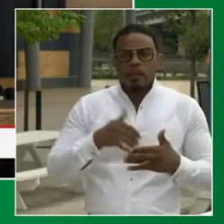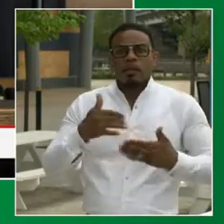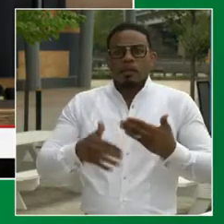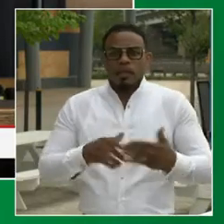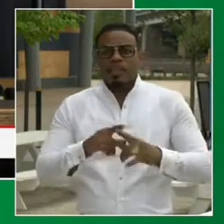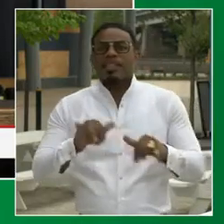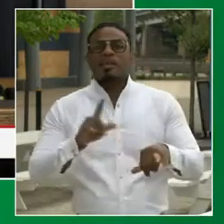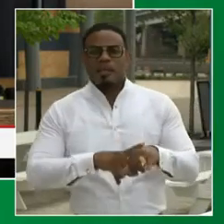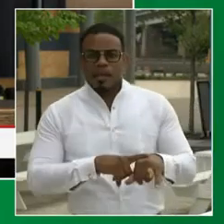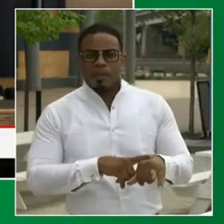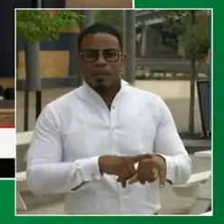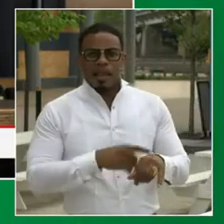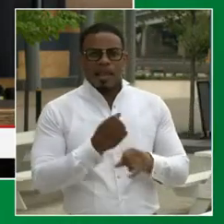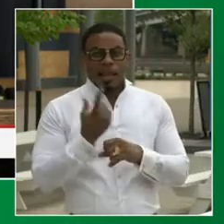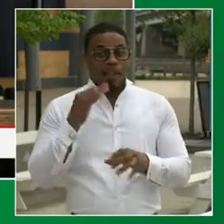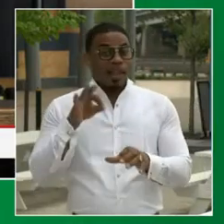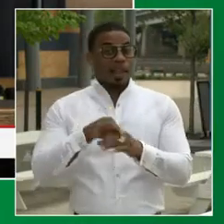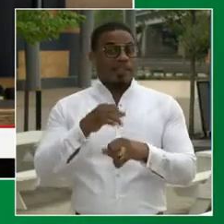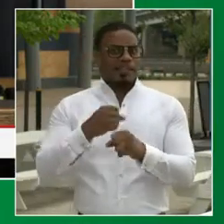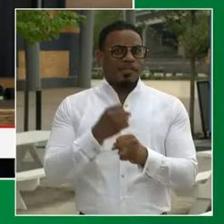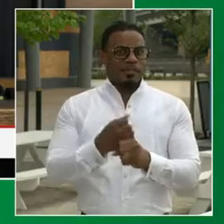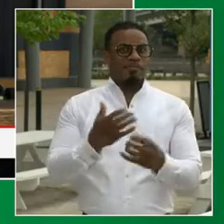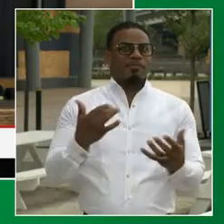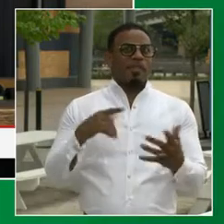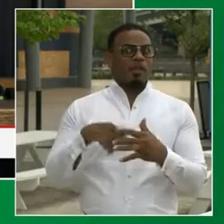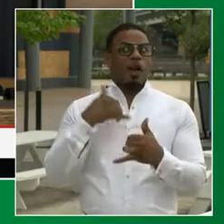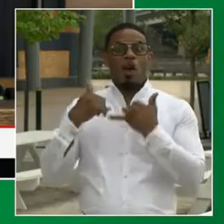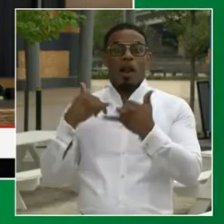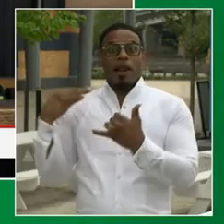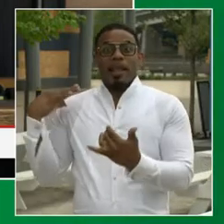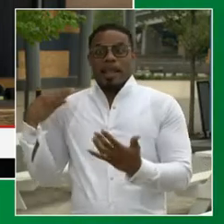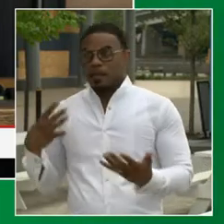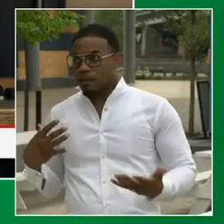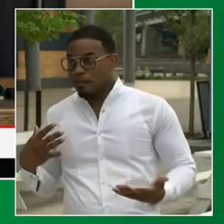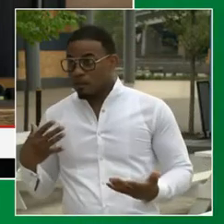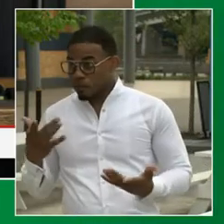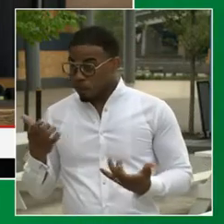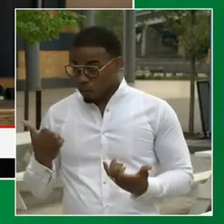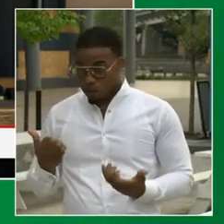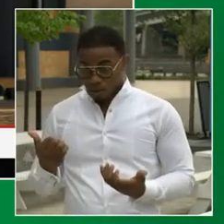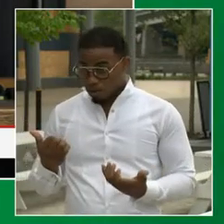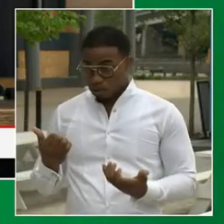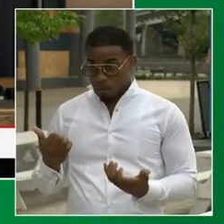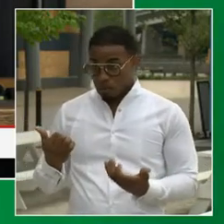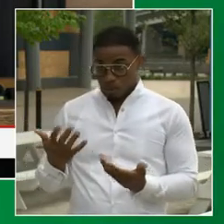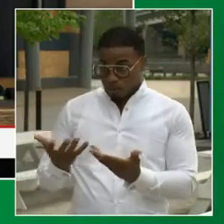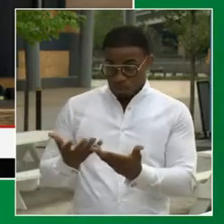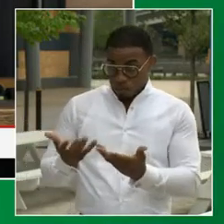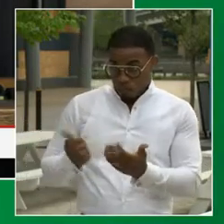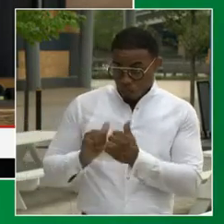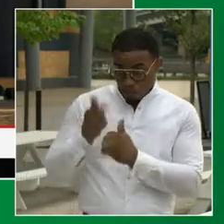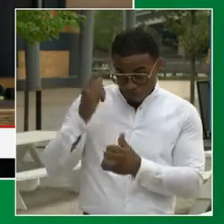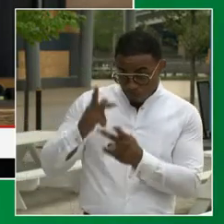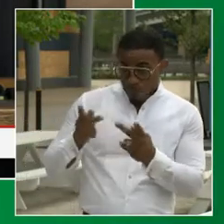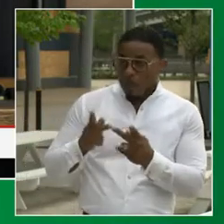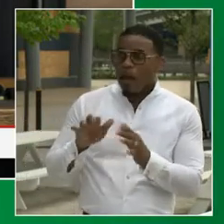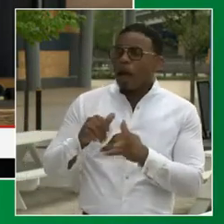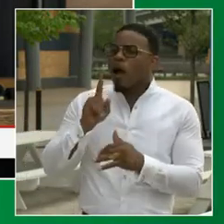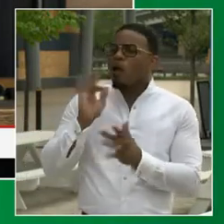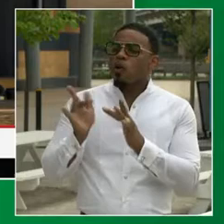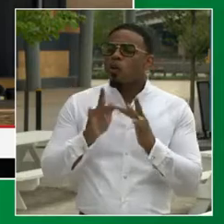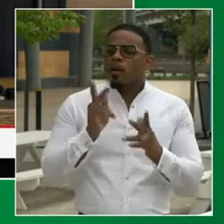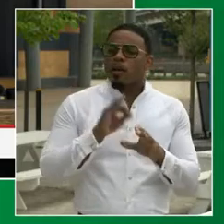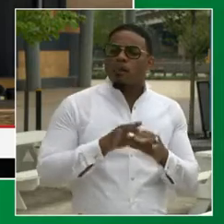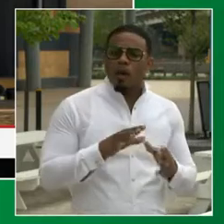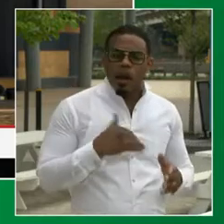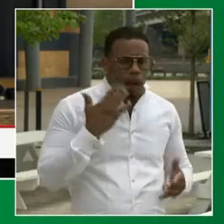At the same time, last year was an election year. So I started calling candidates. You guys running for city, you're running for a position. How are you reaching